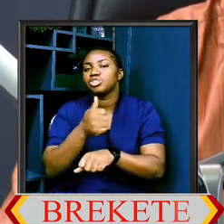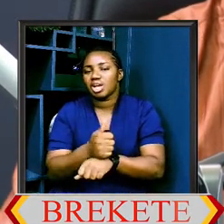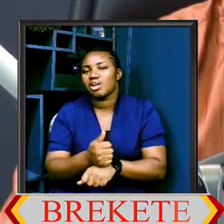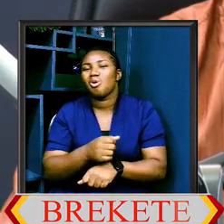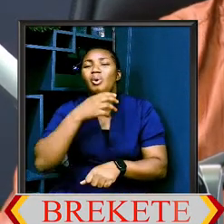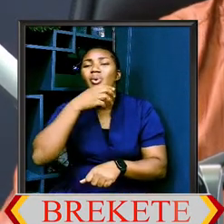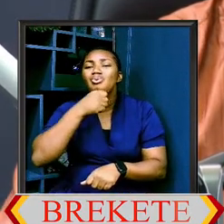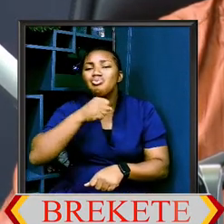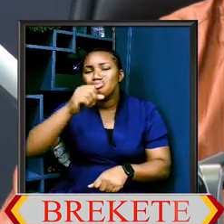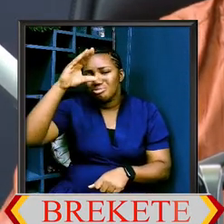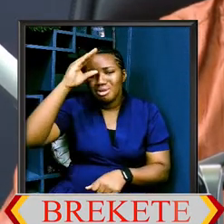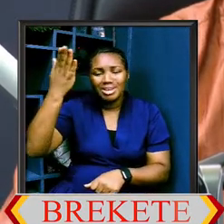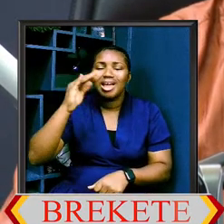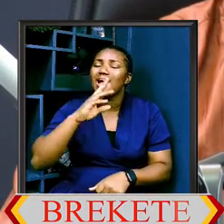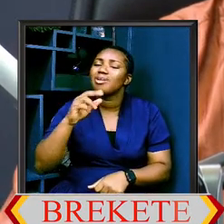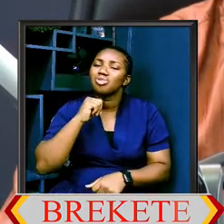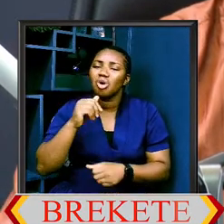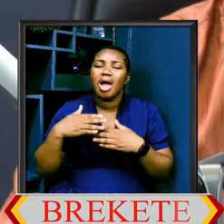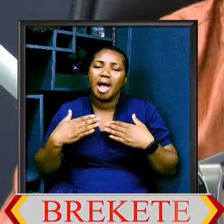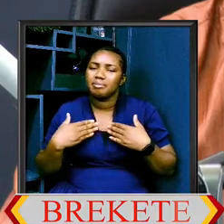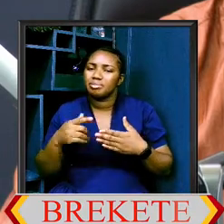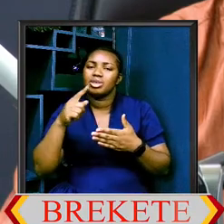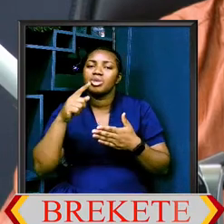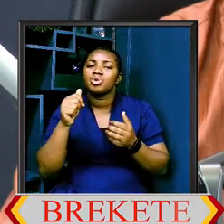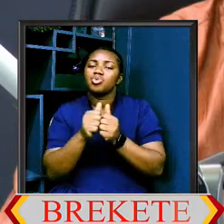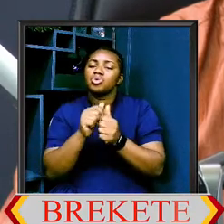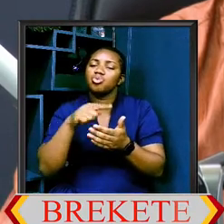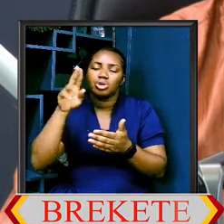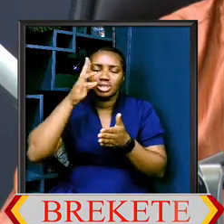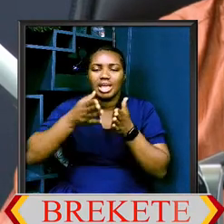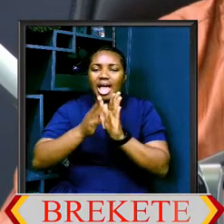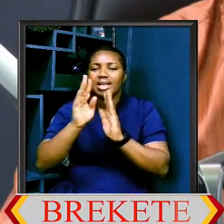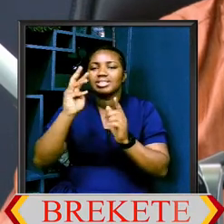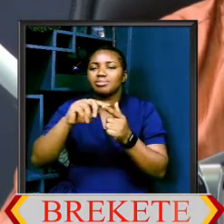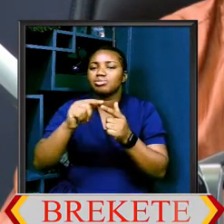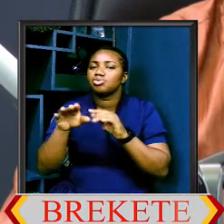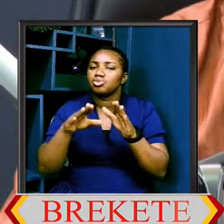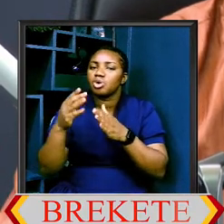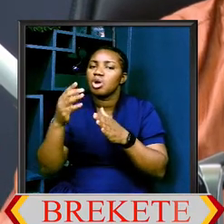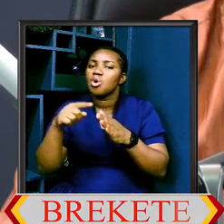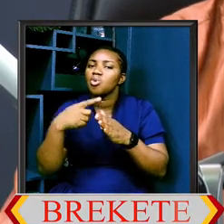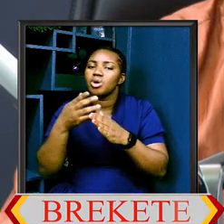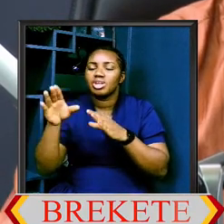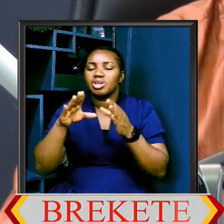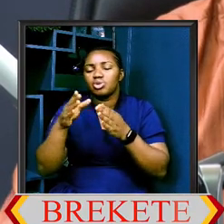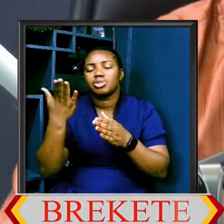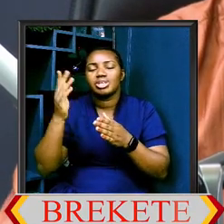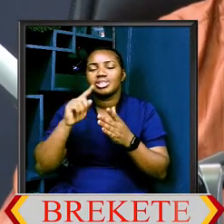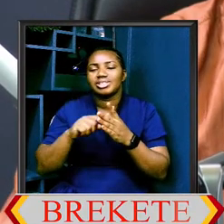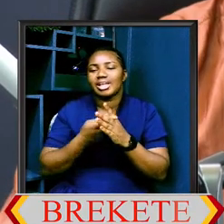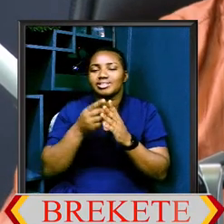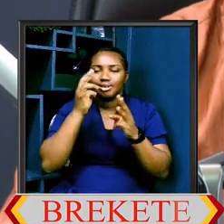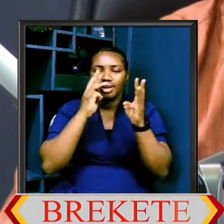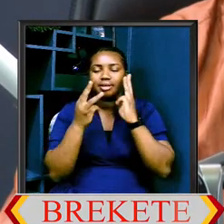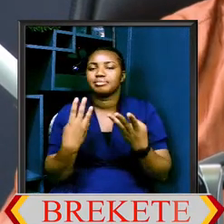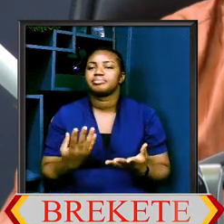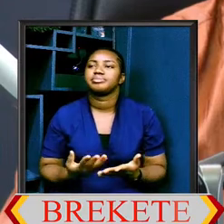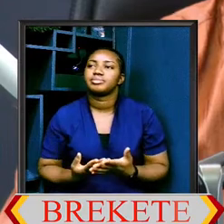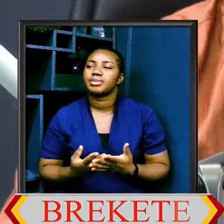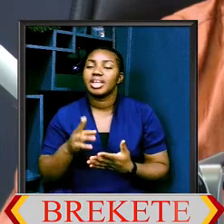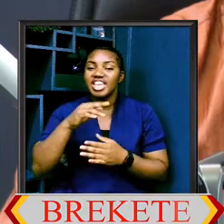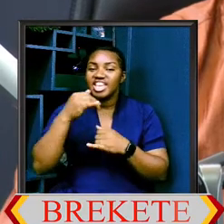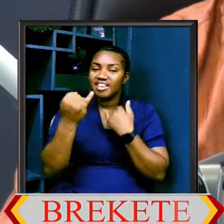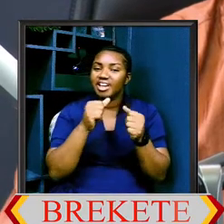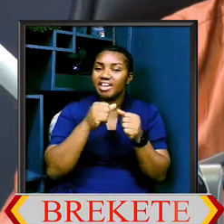Old men. They are not happy with what they asked them to, what asking them to do. When they do it, they start crying. Uh-uh.